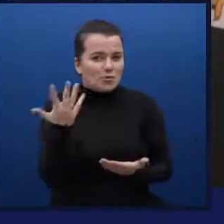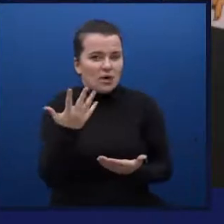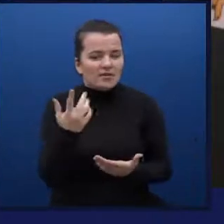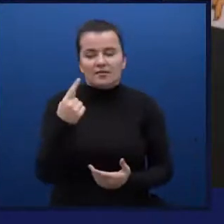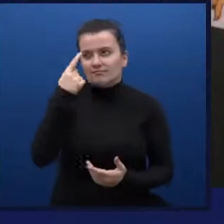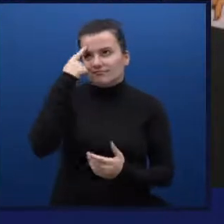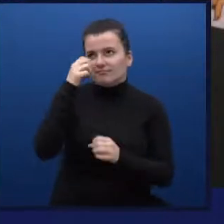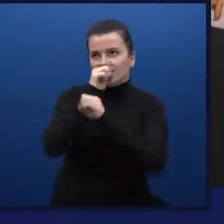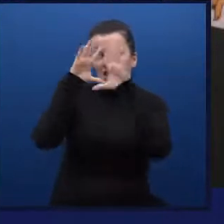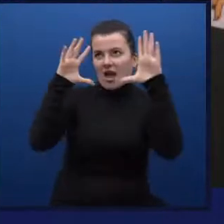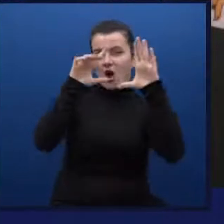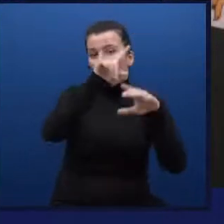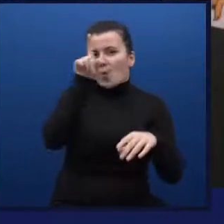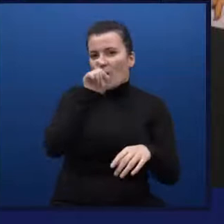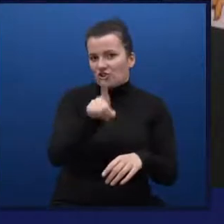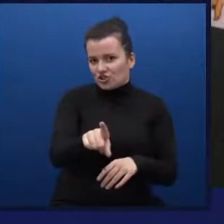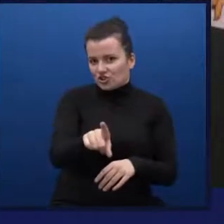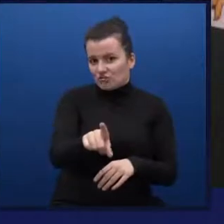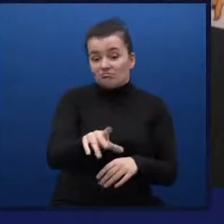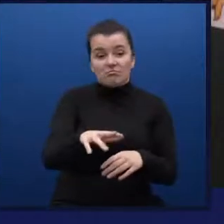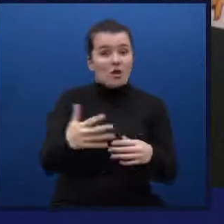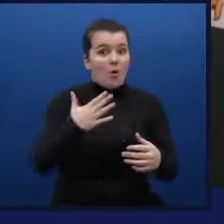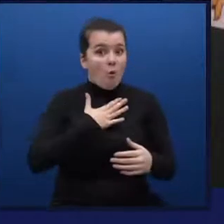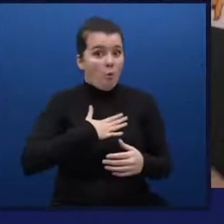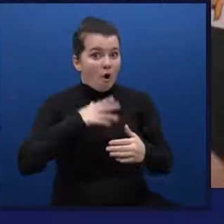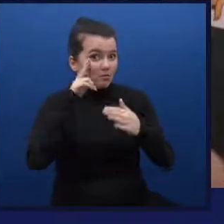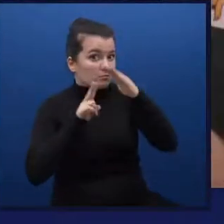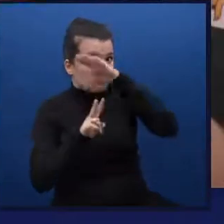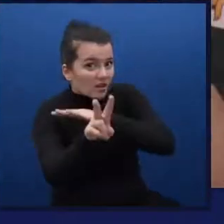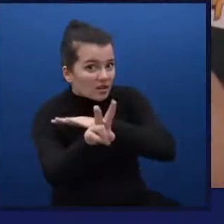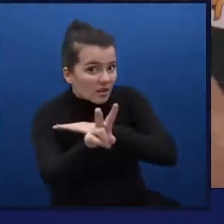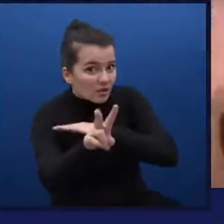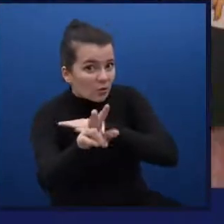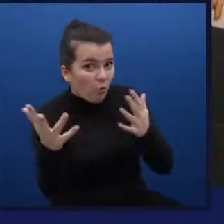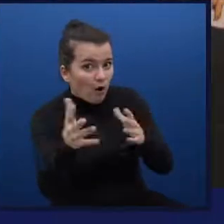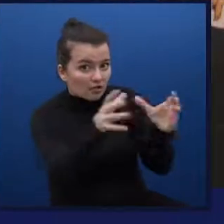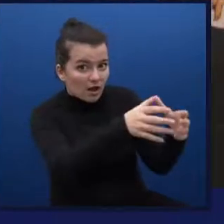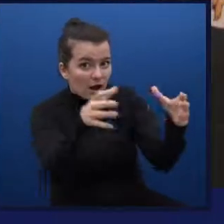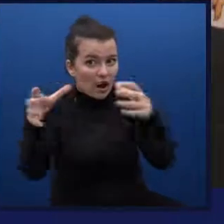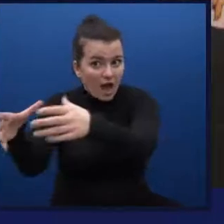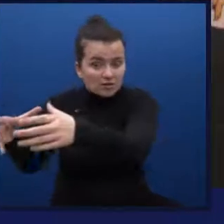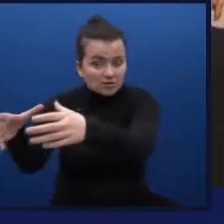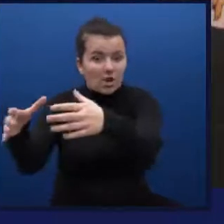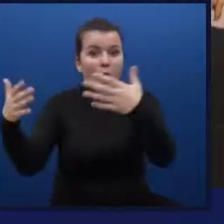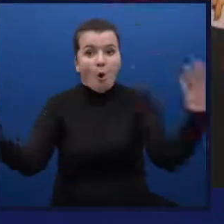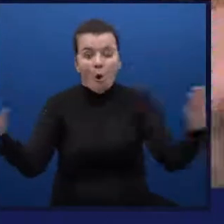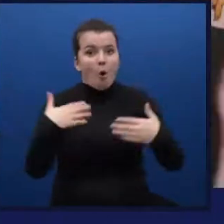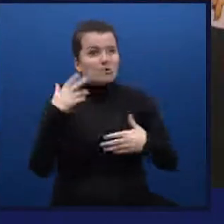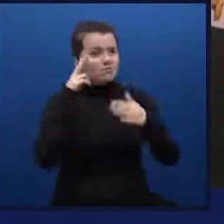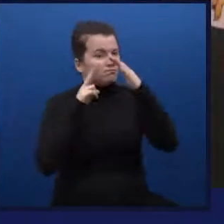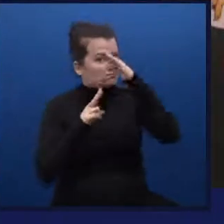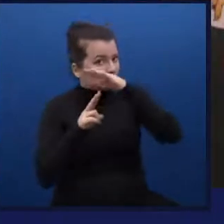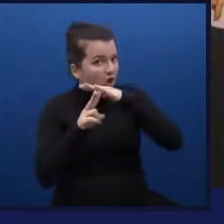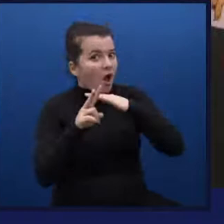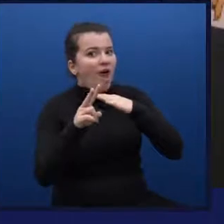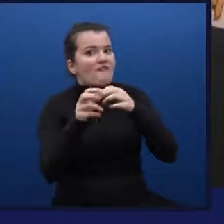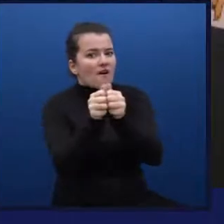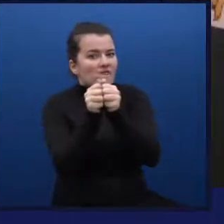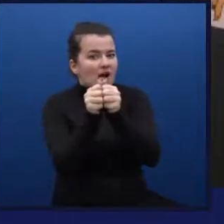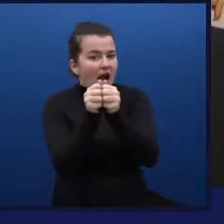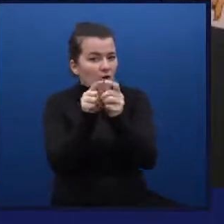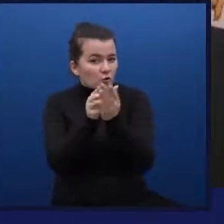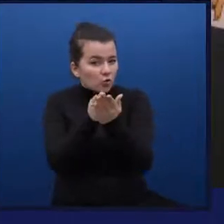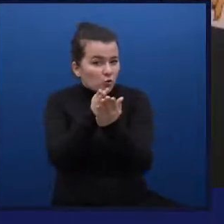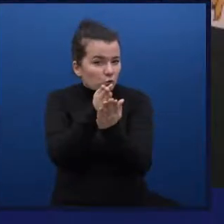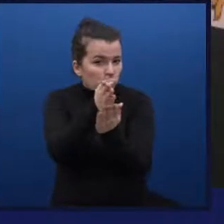between classes? Are we trying to get a continuous value? Do we even have a value that we want to come out